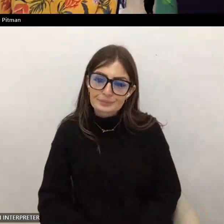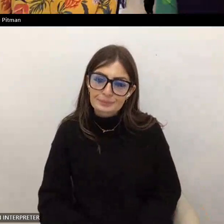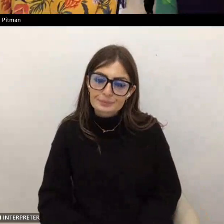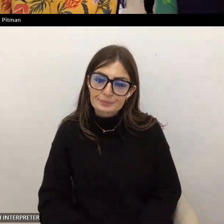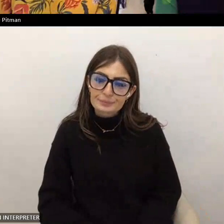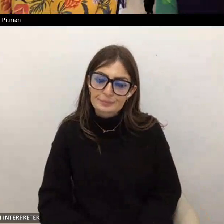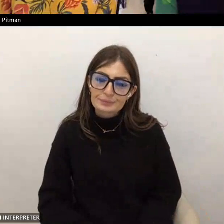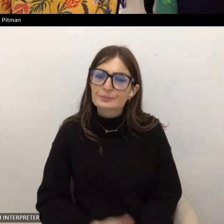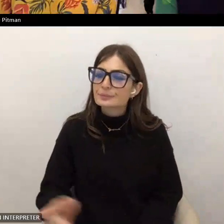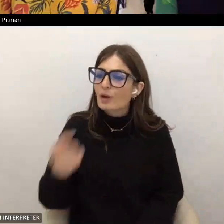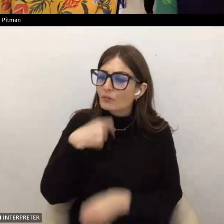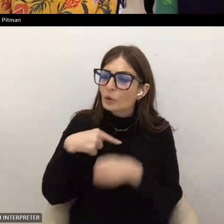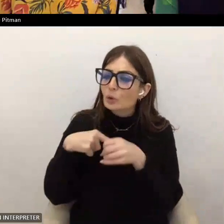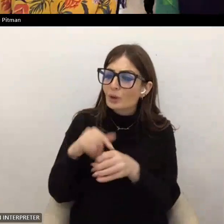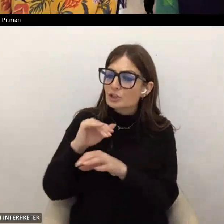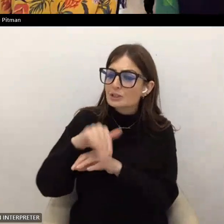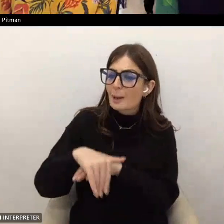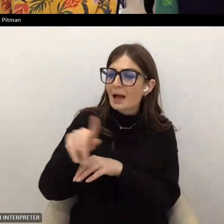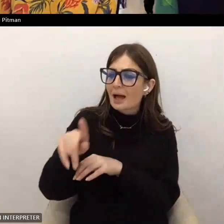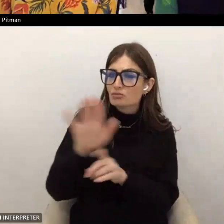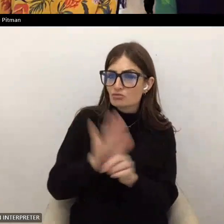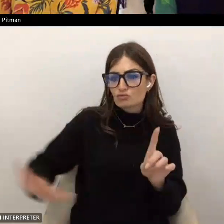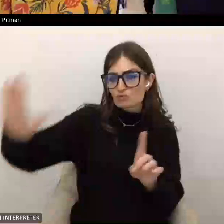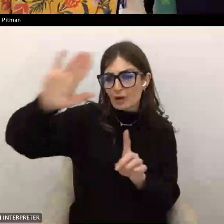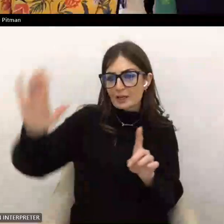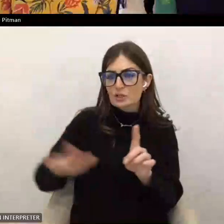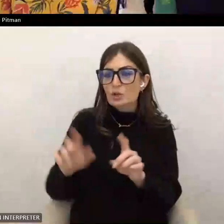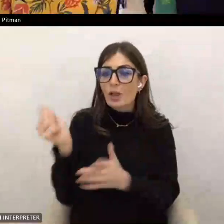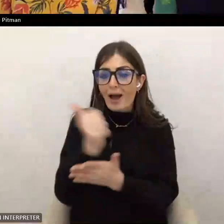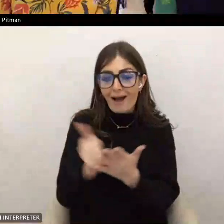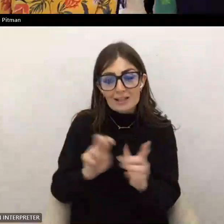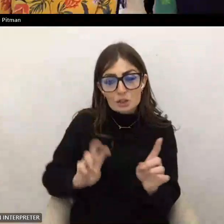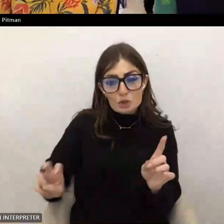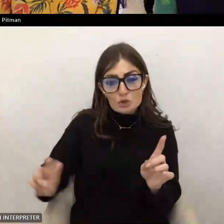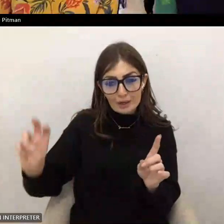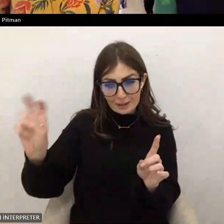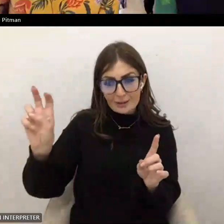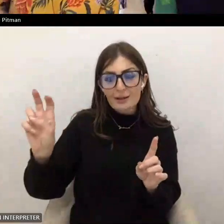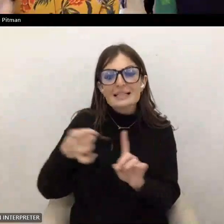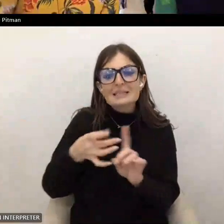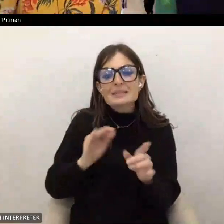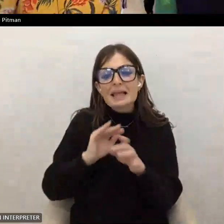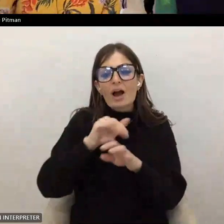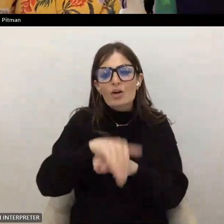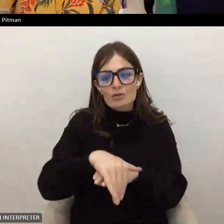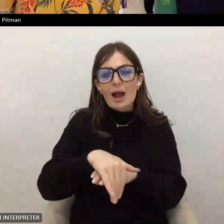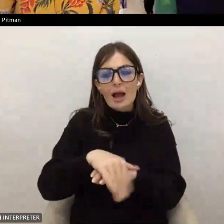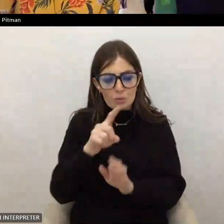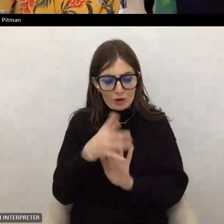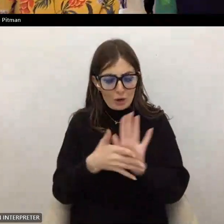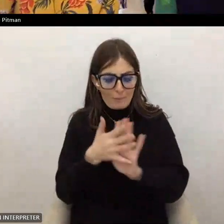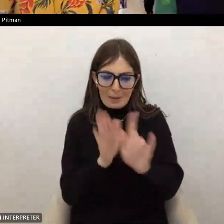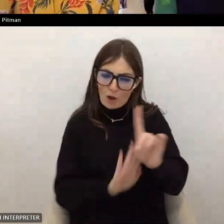A couple of questions about regional arts touring, particularly around the definition of